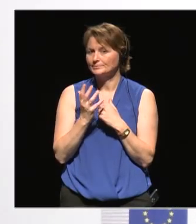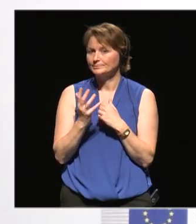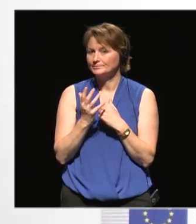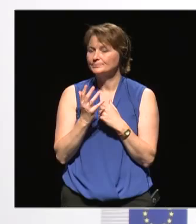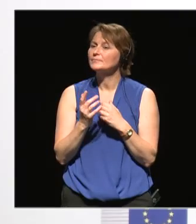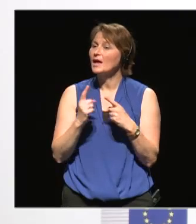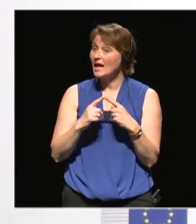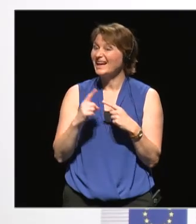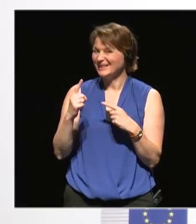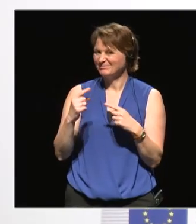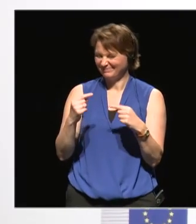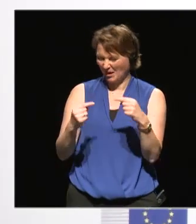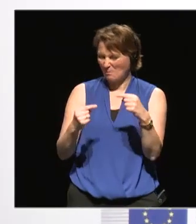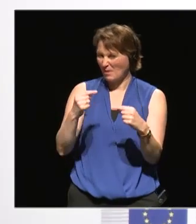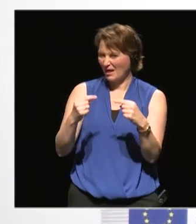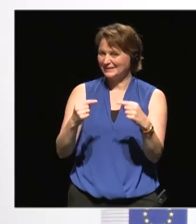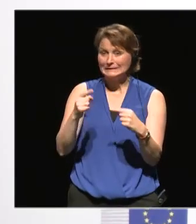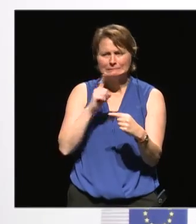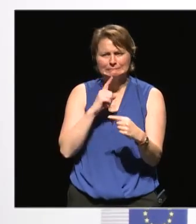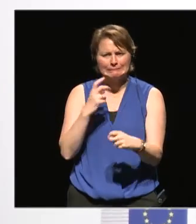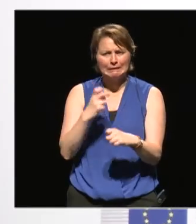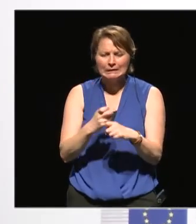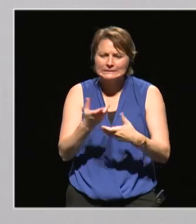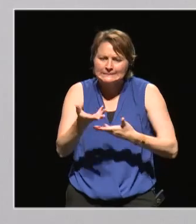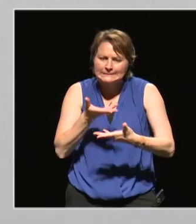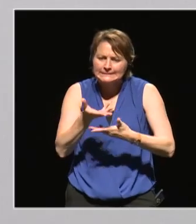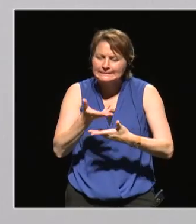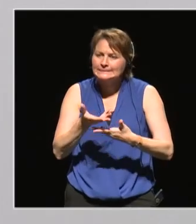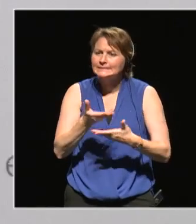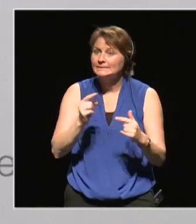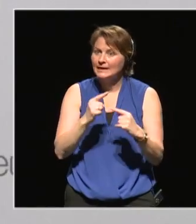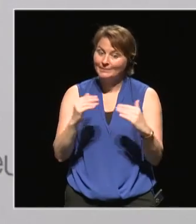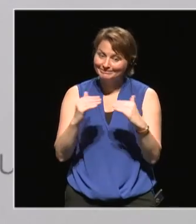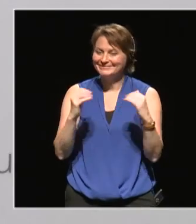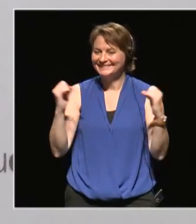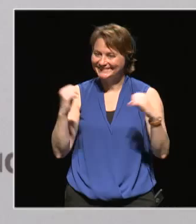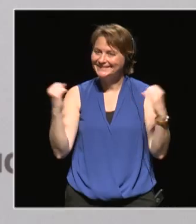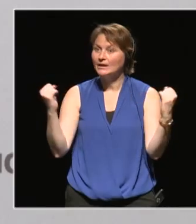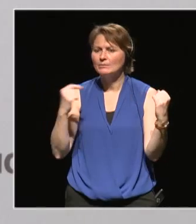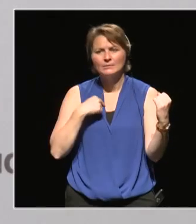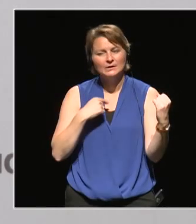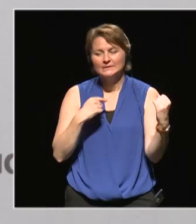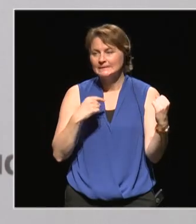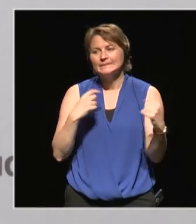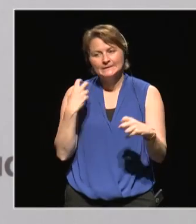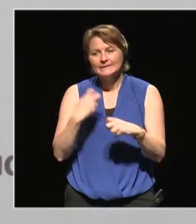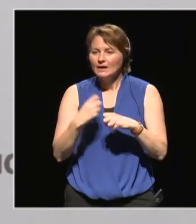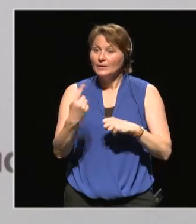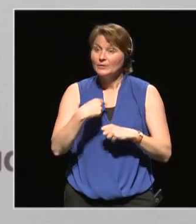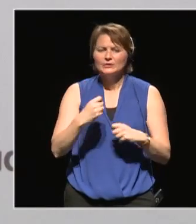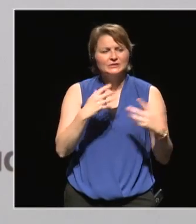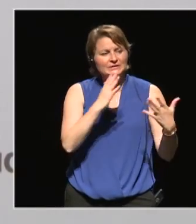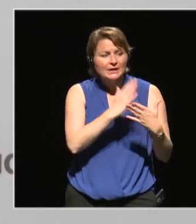The politics is still quite difficult in terms of getting a deal because some of these issues are very strongly held. So before I go to the rest of the